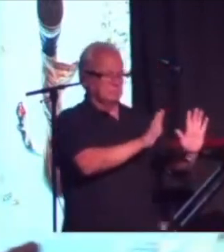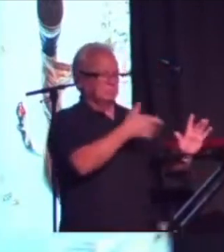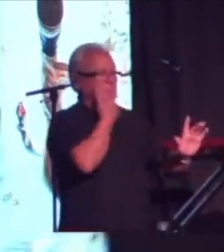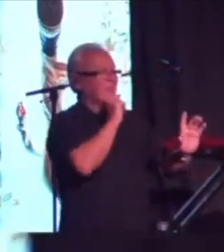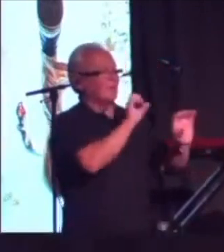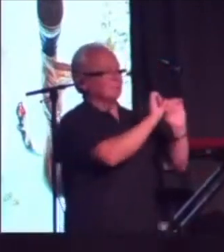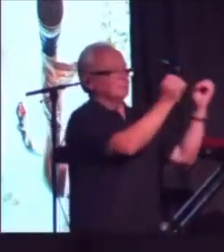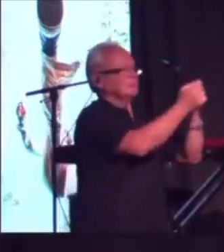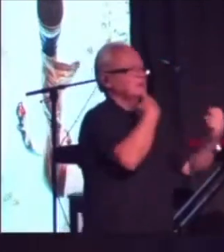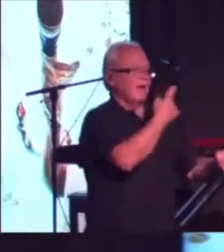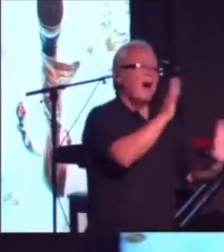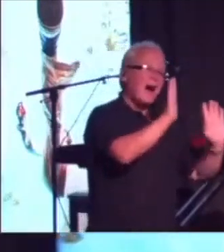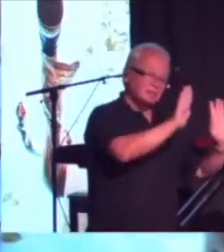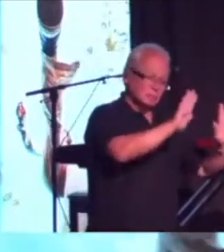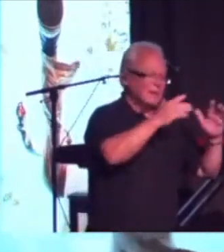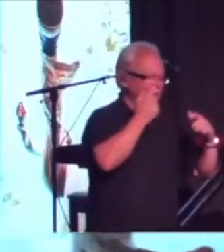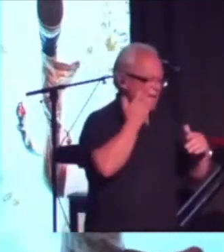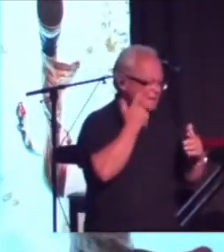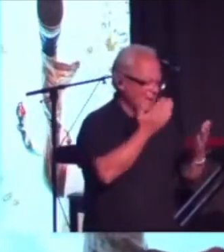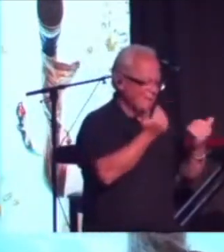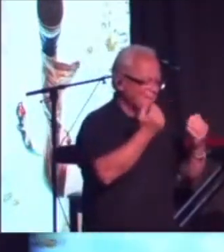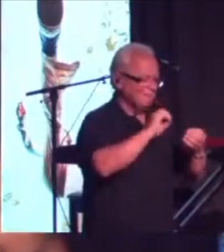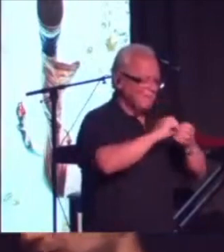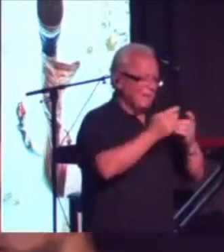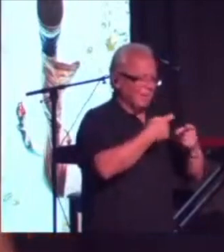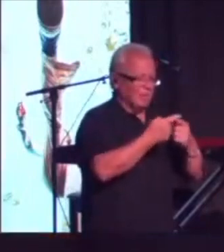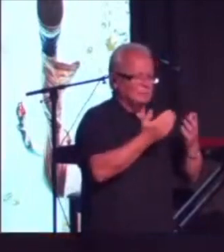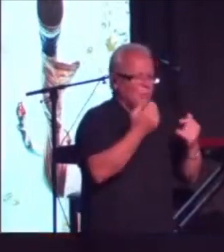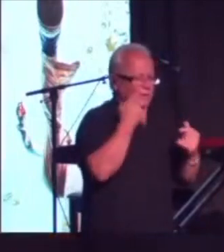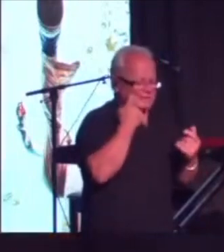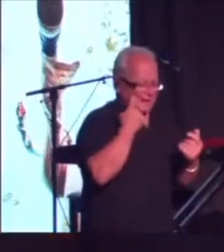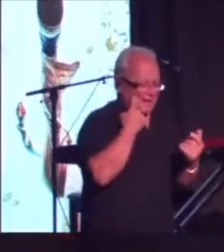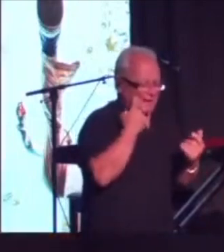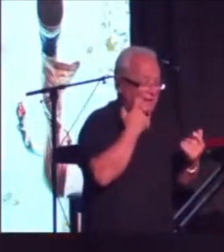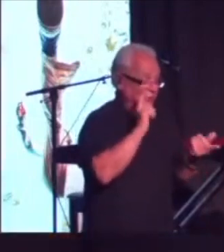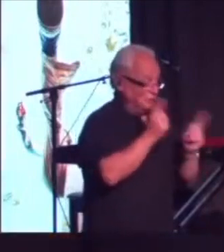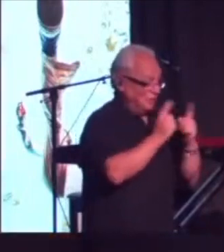These people will serve you. They want to serve you, but you need to make some changes.